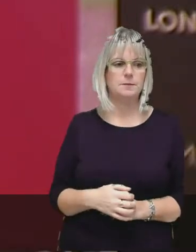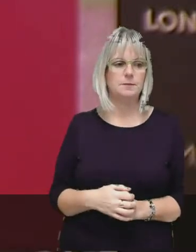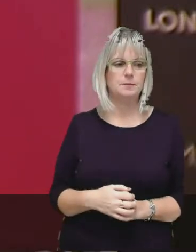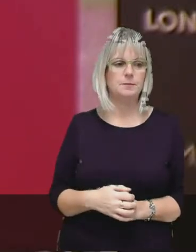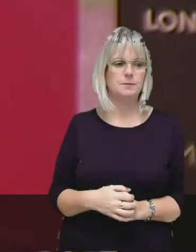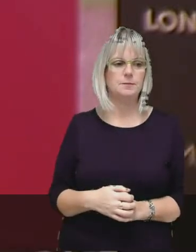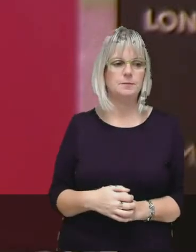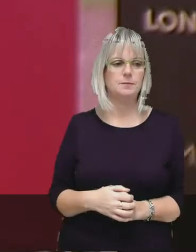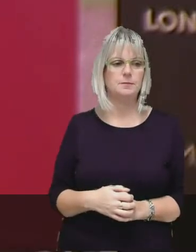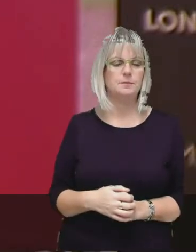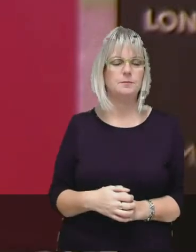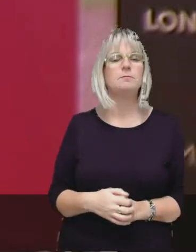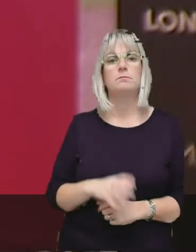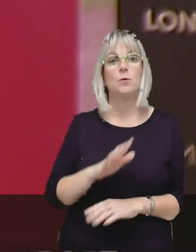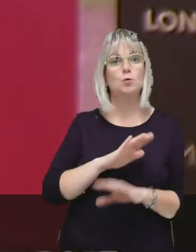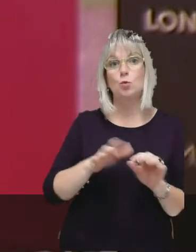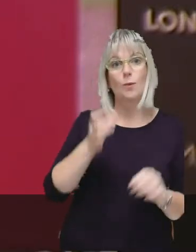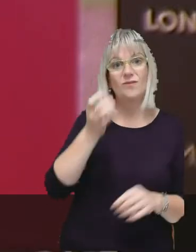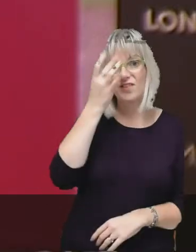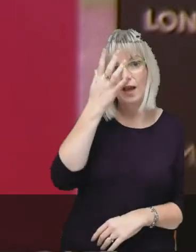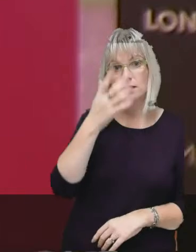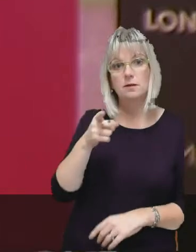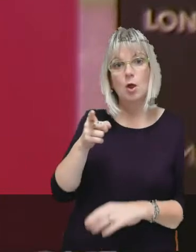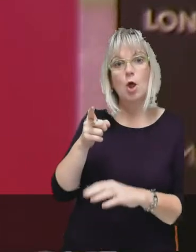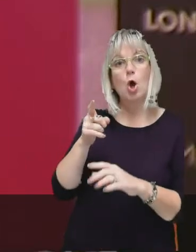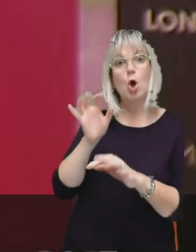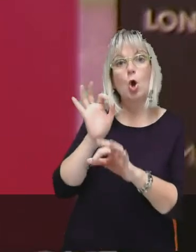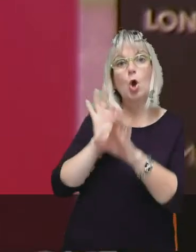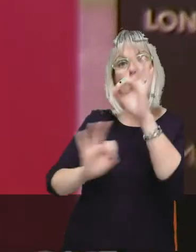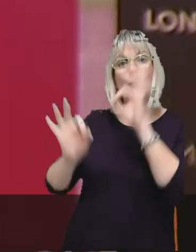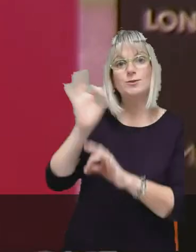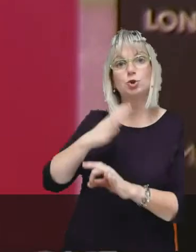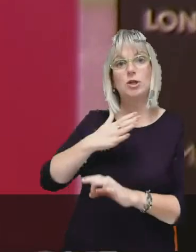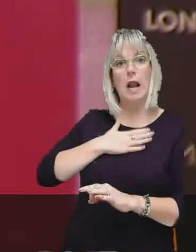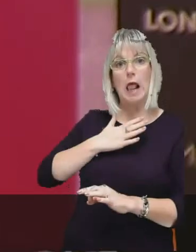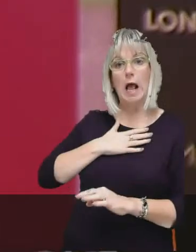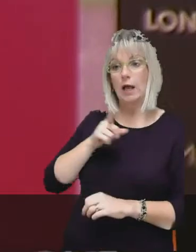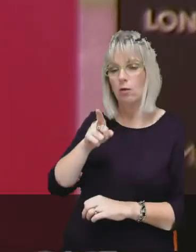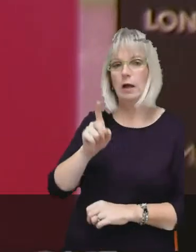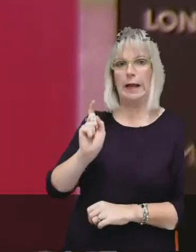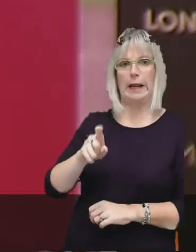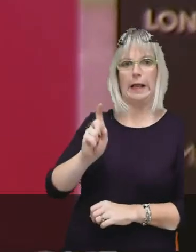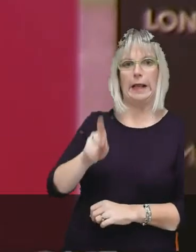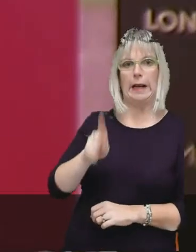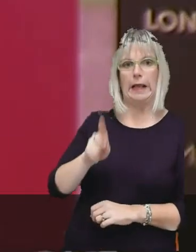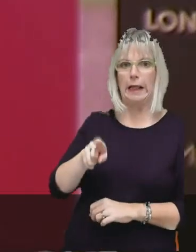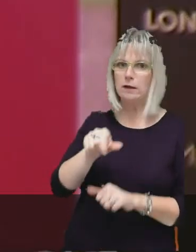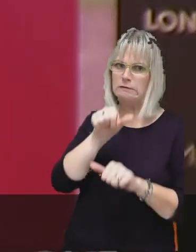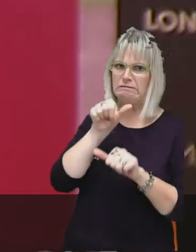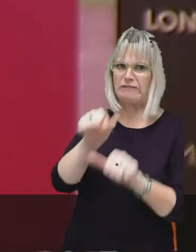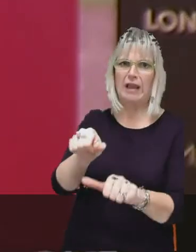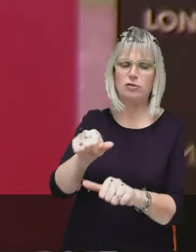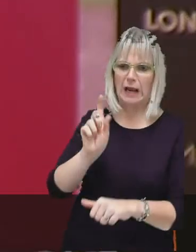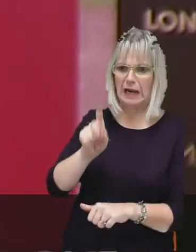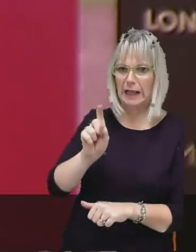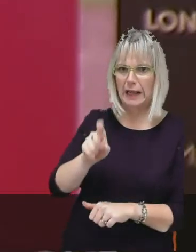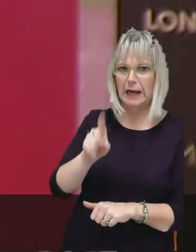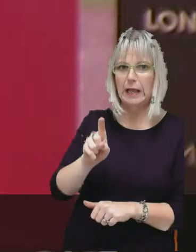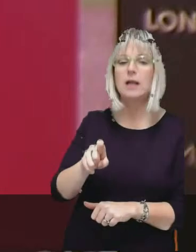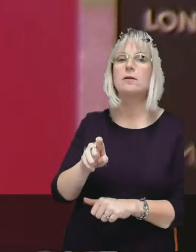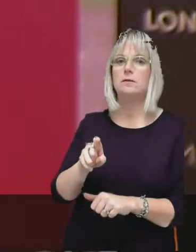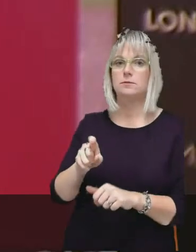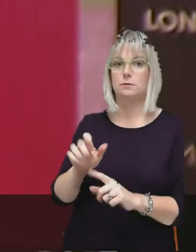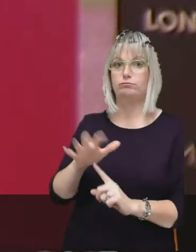like questions in the chat that you most want us to answer, or add your questions now on safety